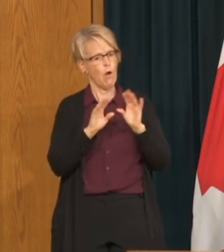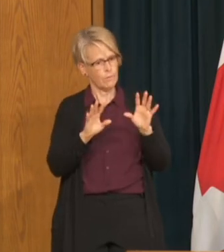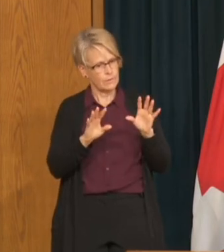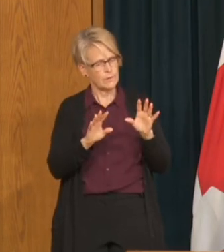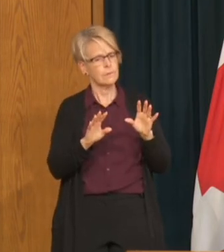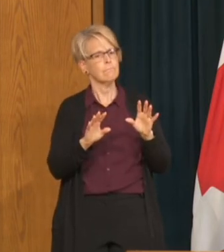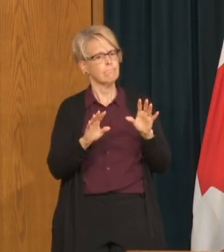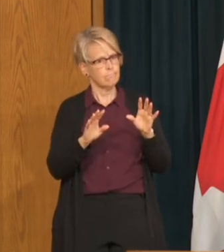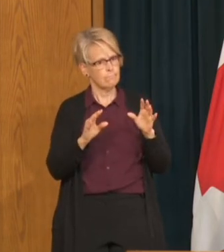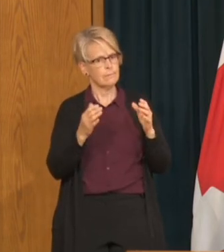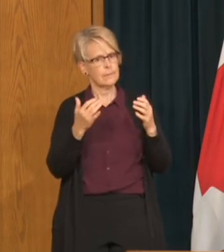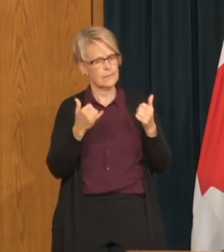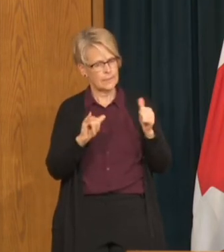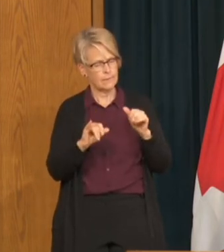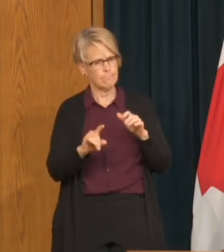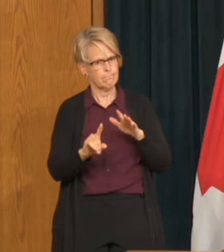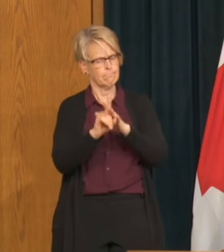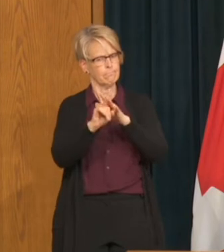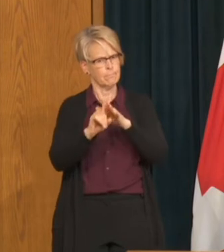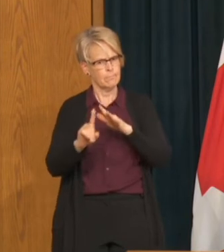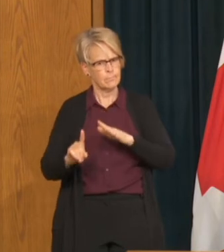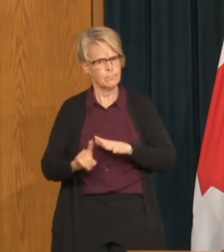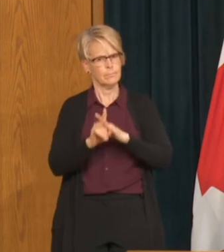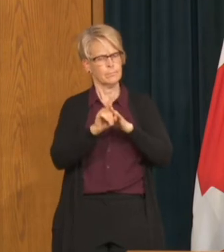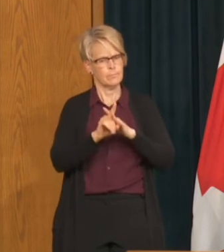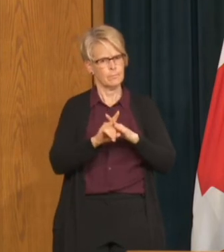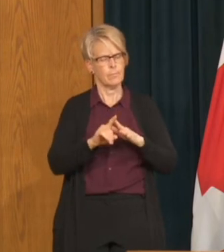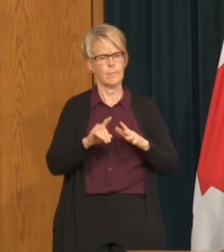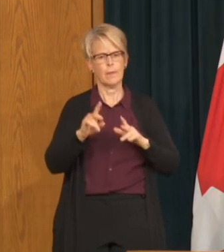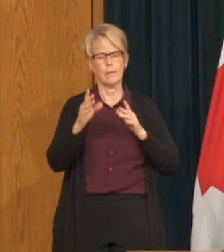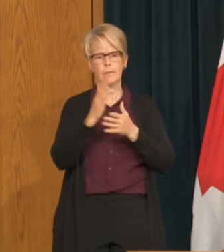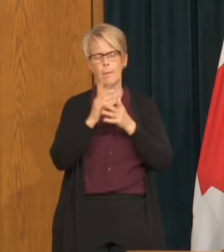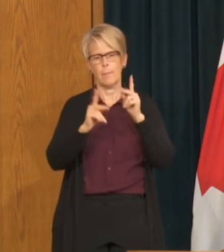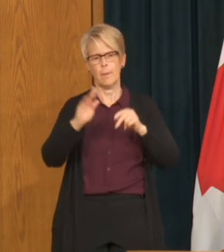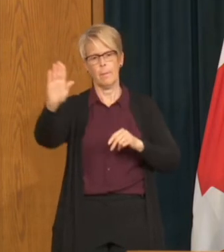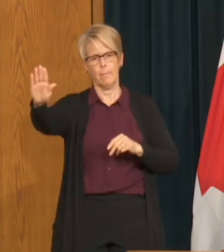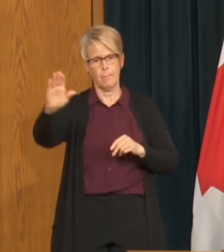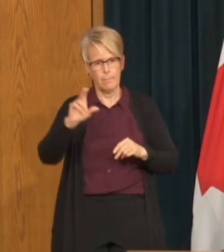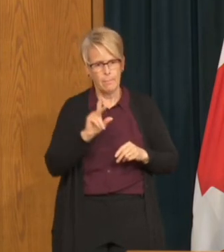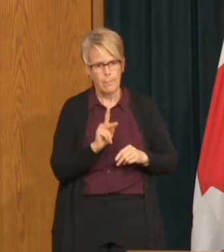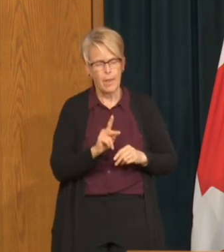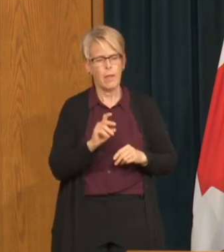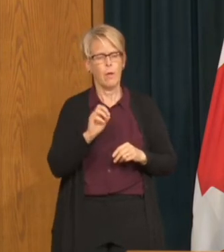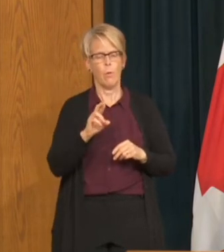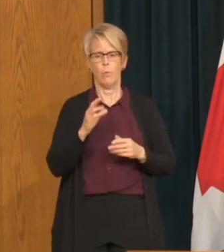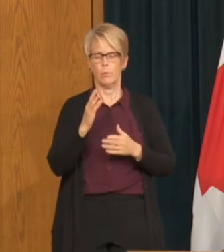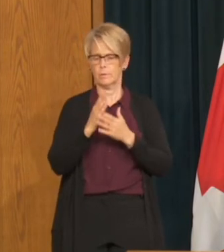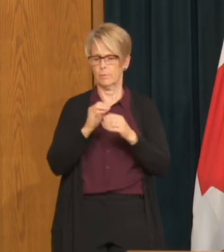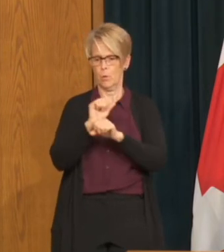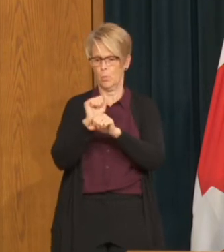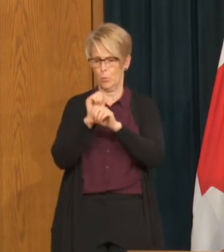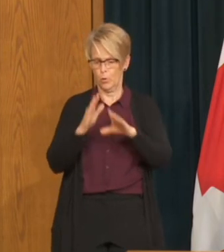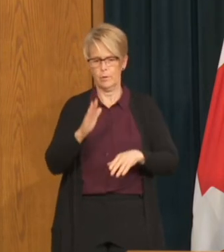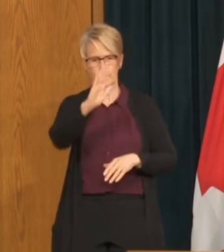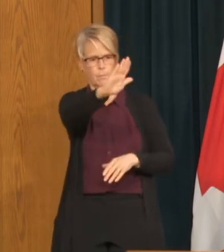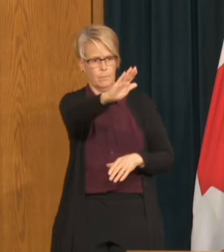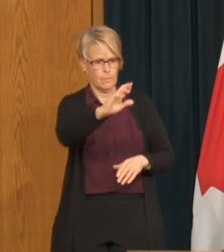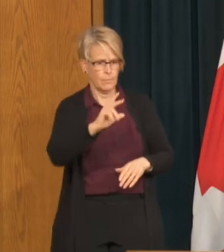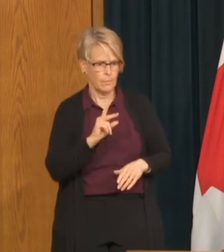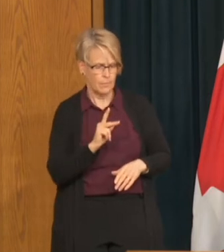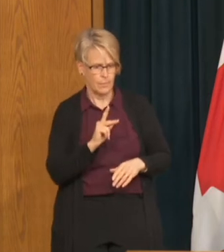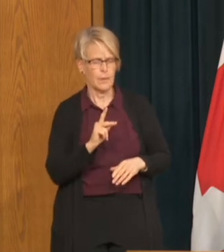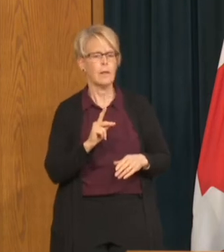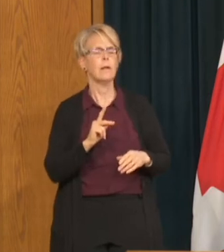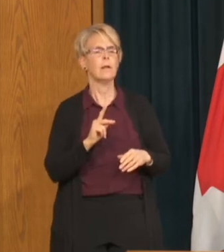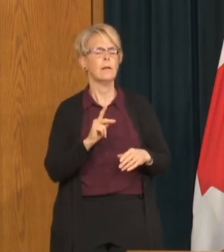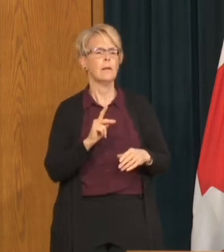international travel, expats returning, or other essential workers returning. And similarly, we continue to